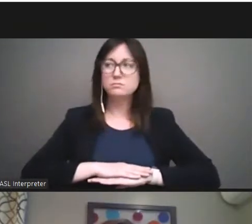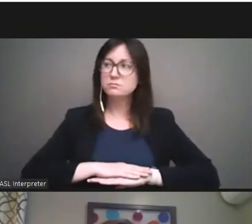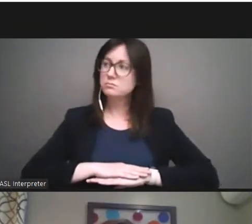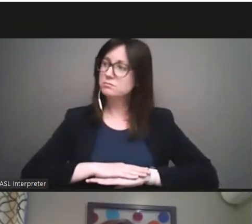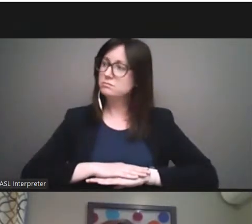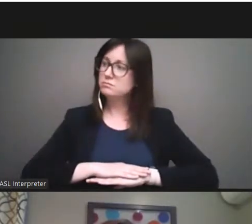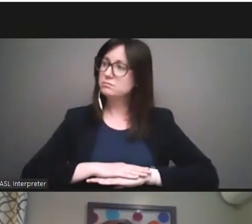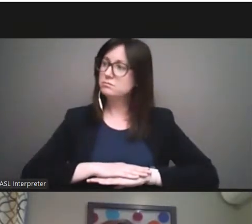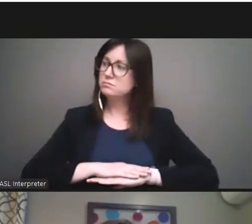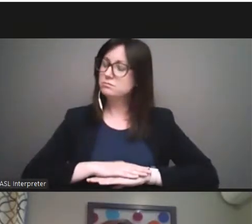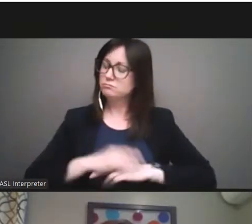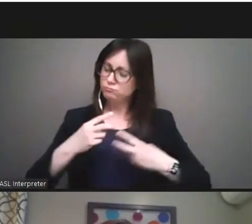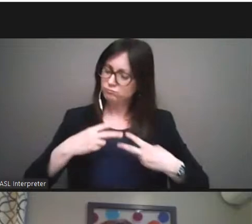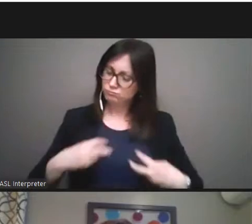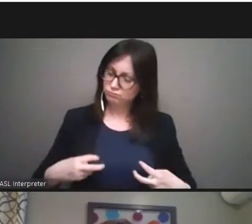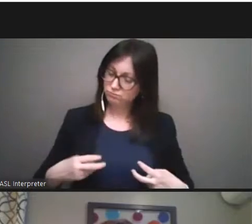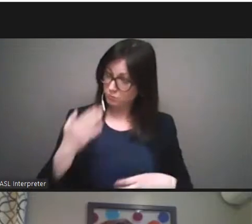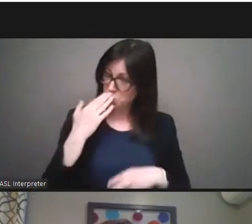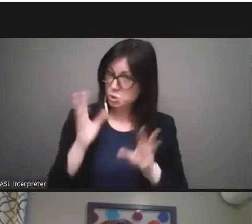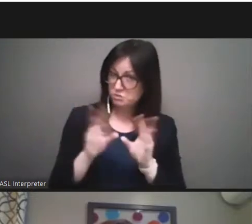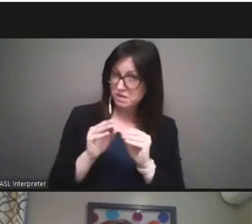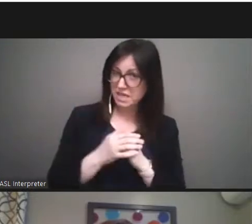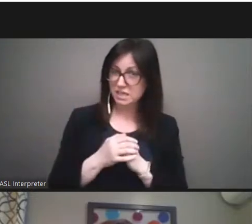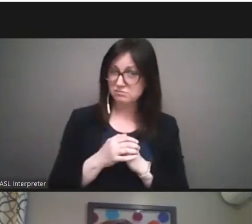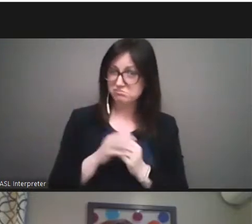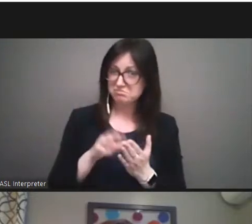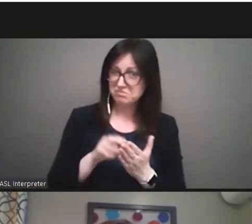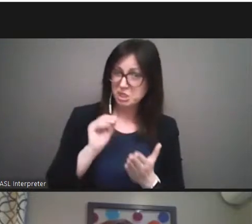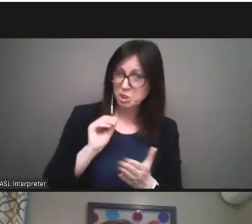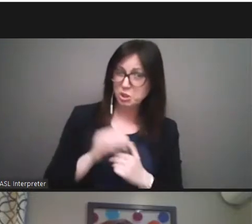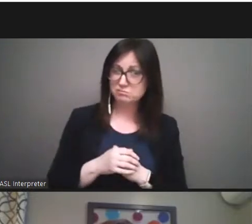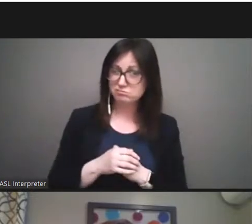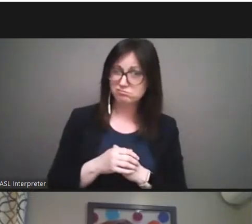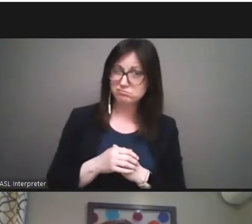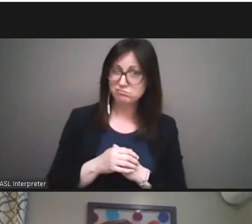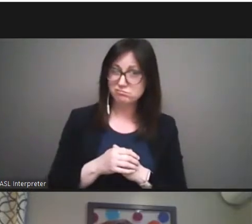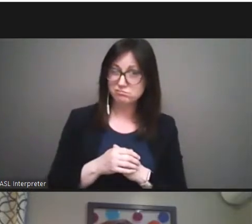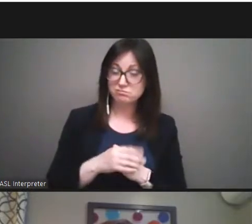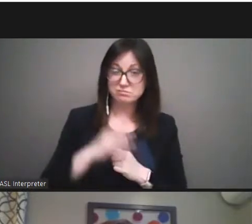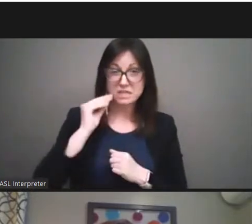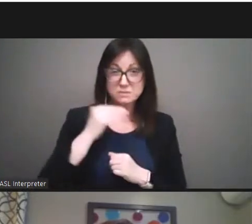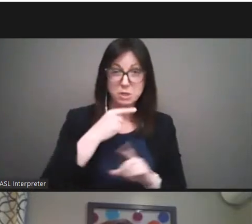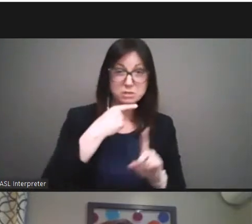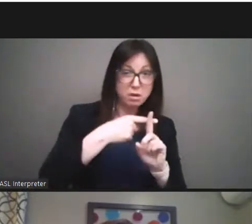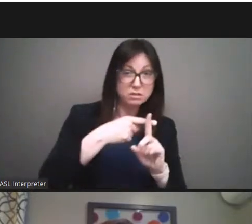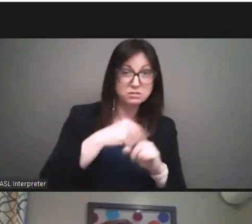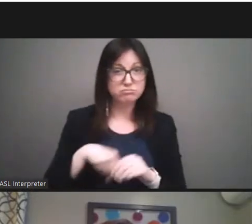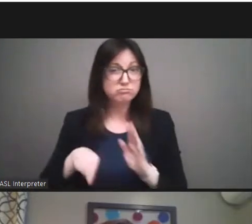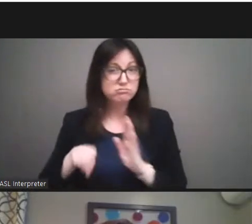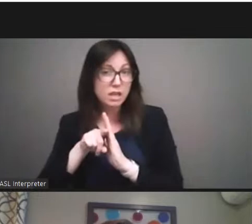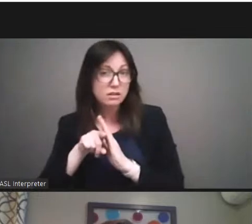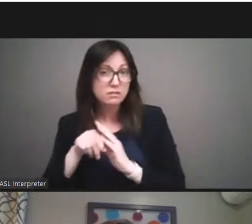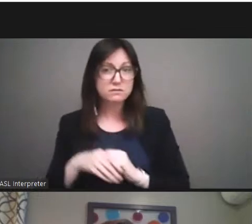how did that go? What did I learn? Was that a good experience? Was that a bad experience? And